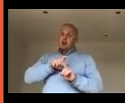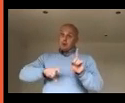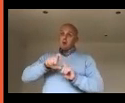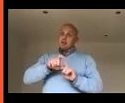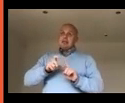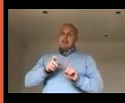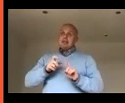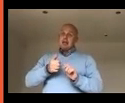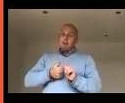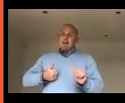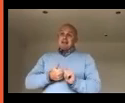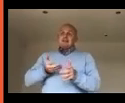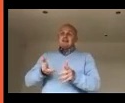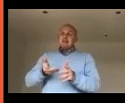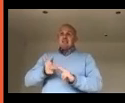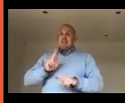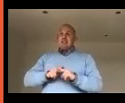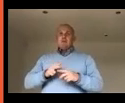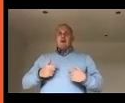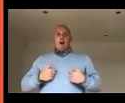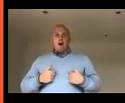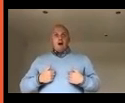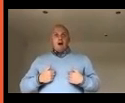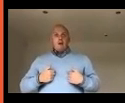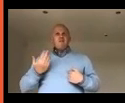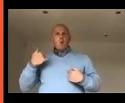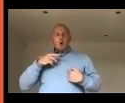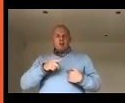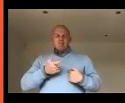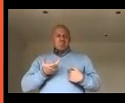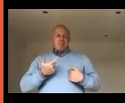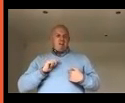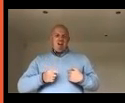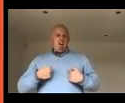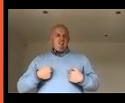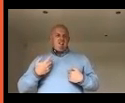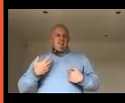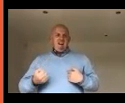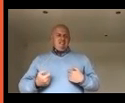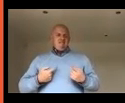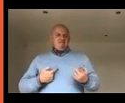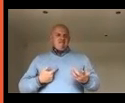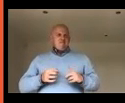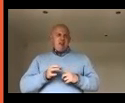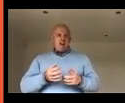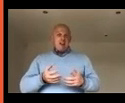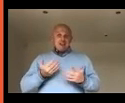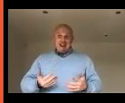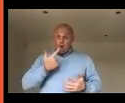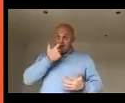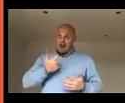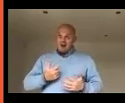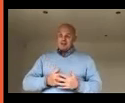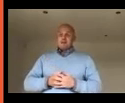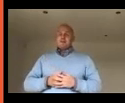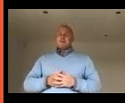So if that's you and you've previously looked at the foundation and thought, right, we can't apply for that, you can apply for